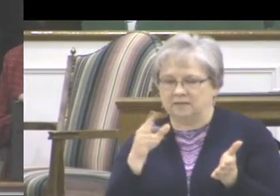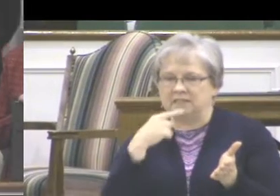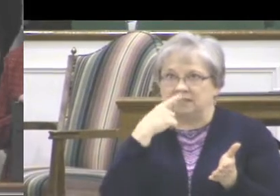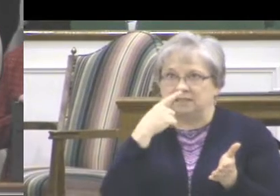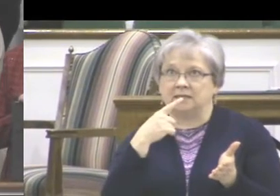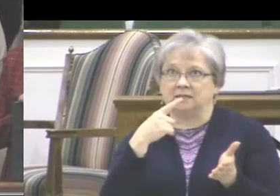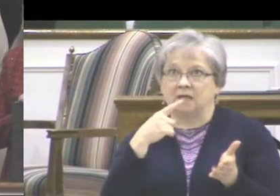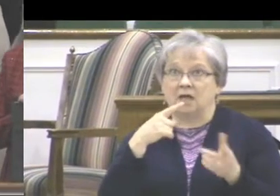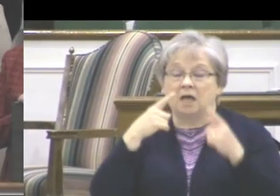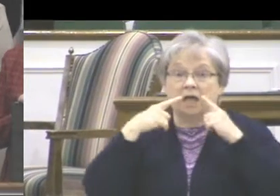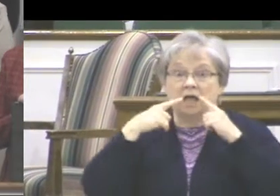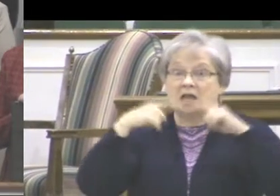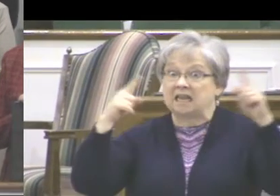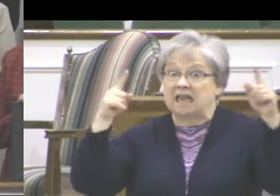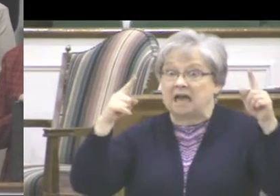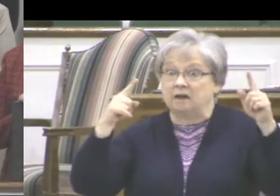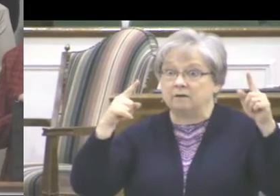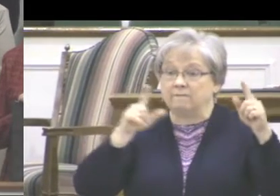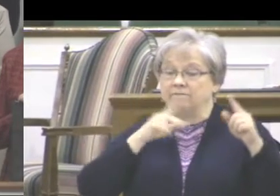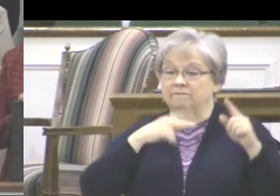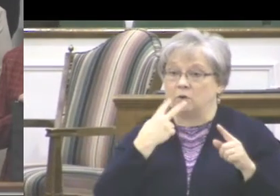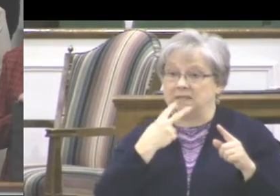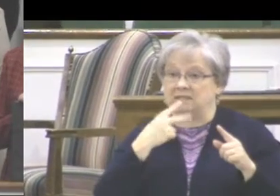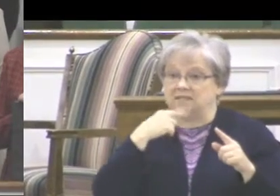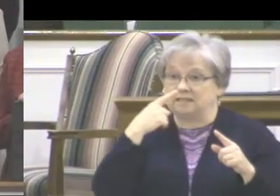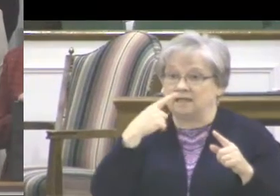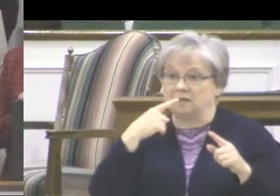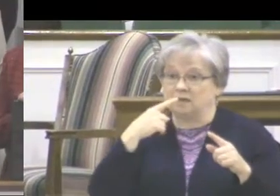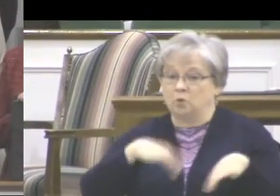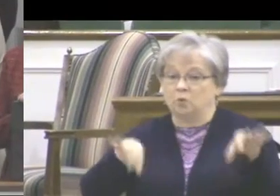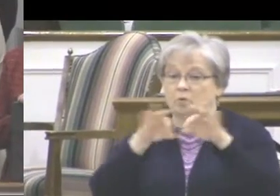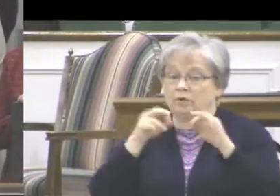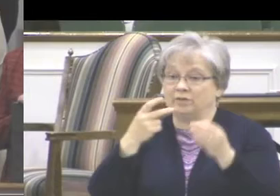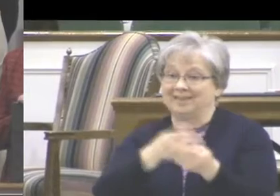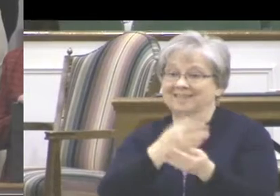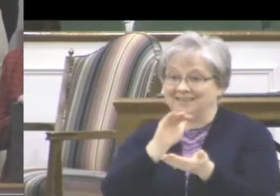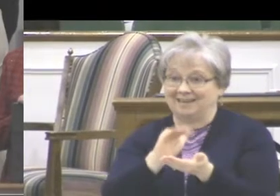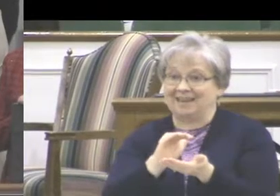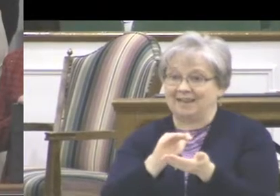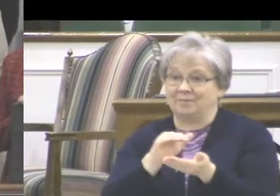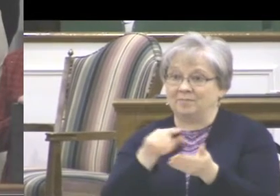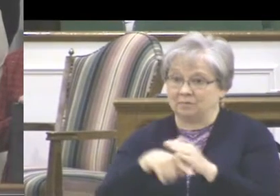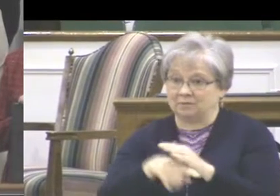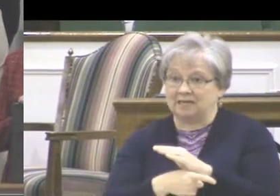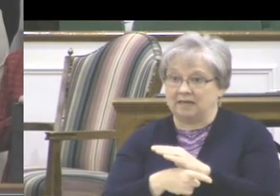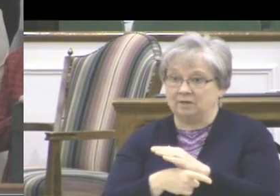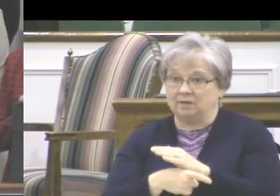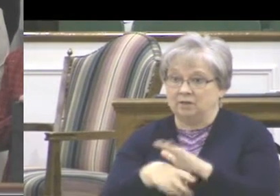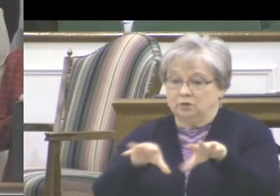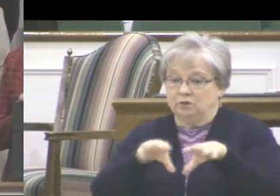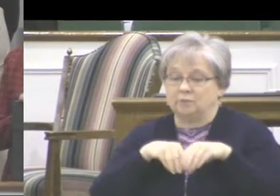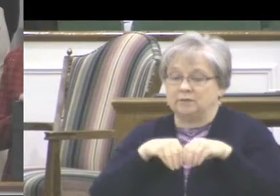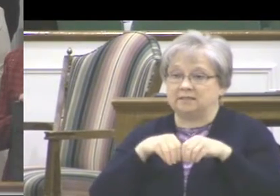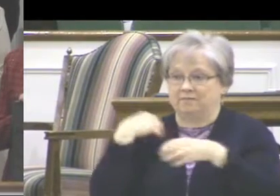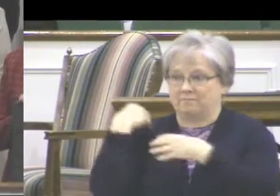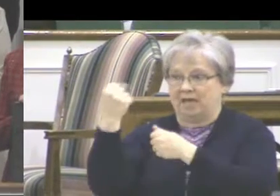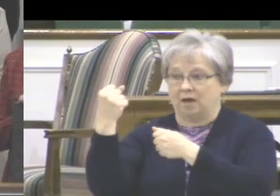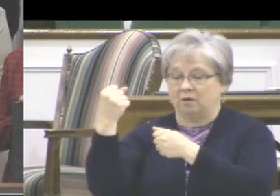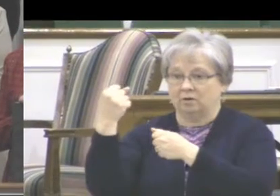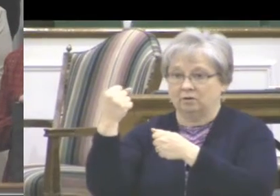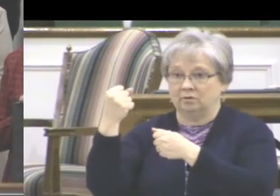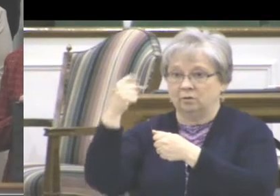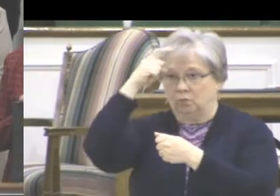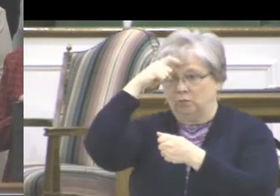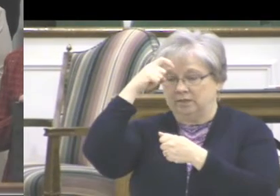5 says, in a loud voice they sang, "Worthy is the Lamb who was slain to receive power and wealth and wisdom and